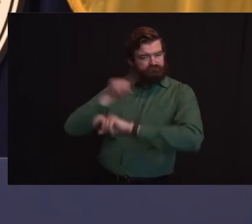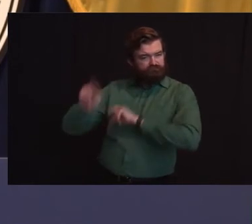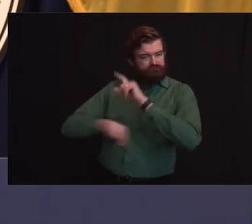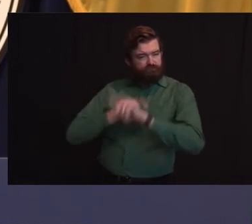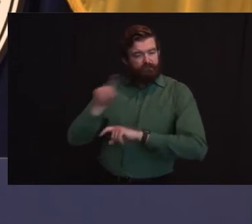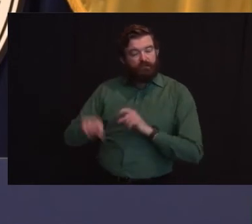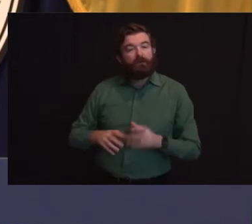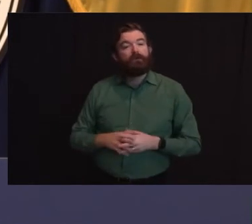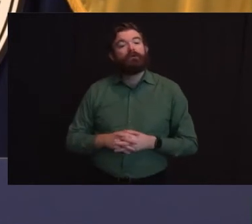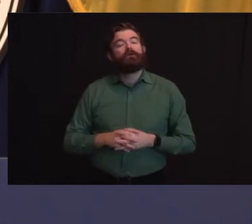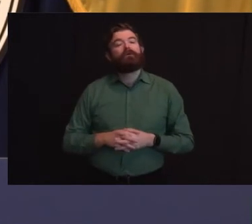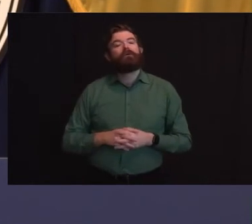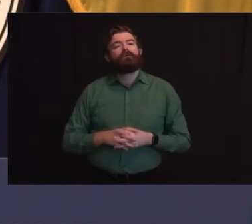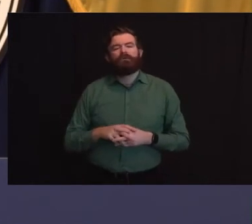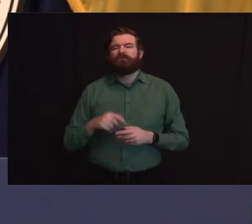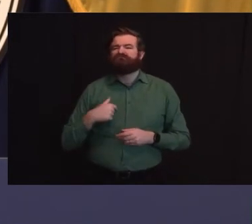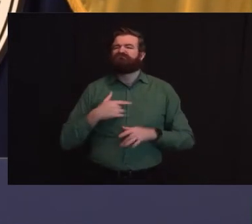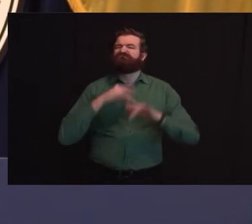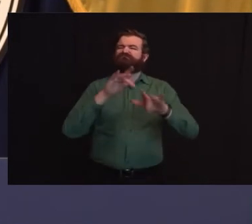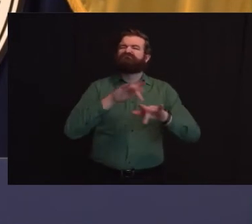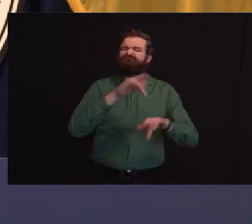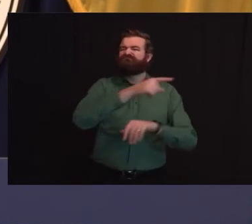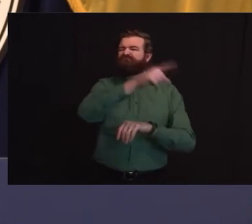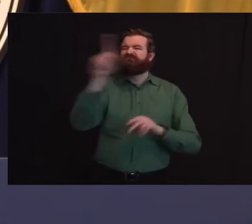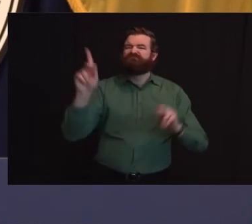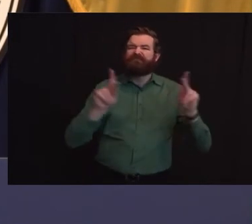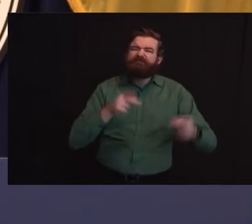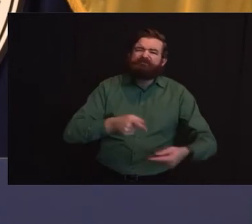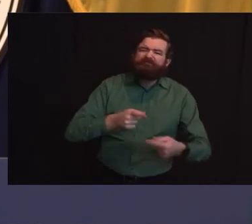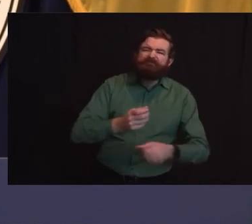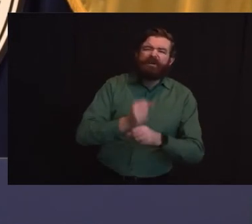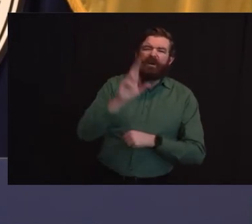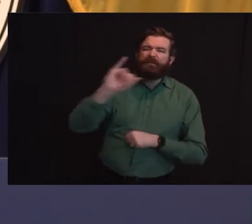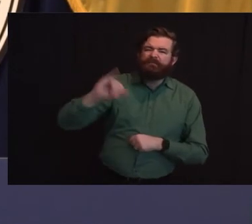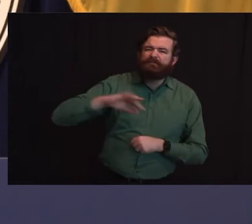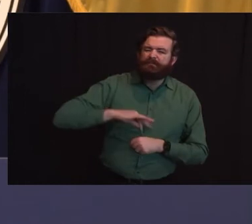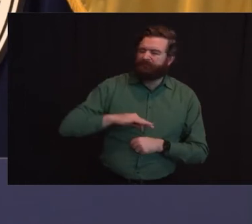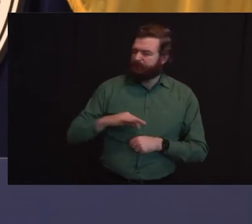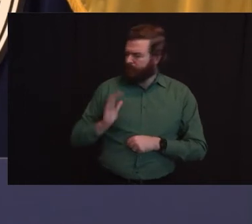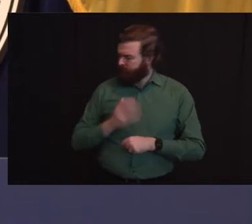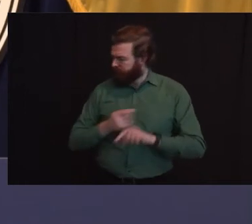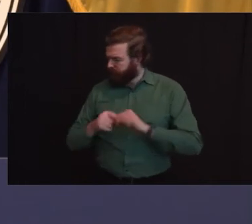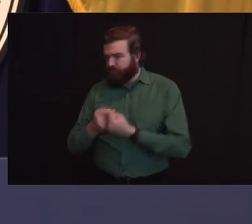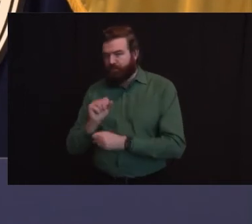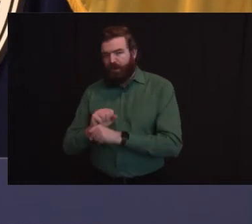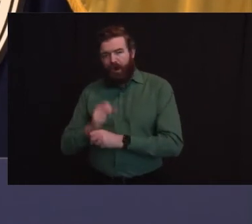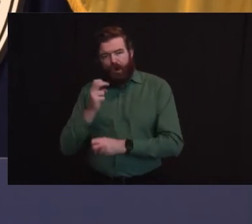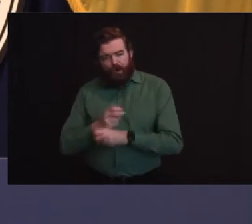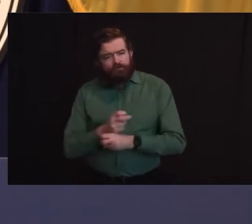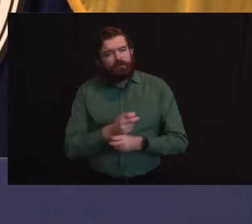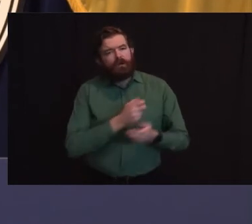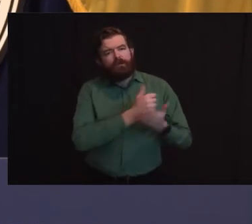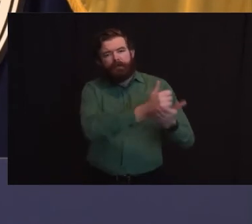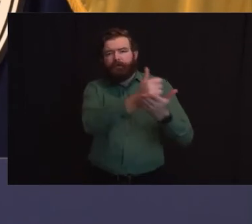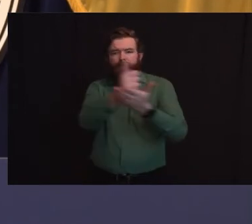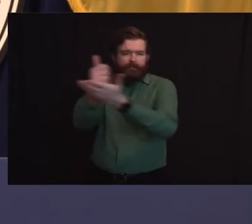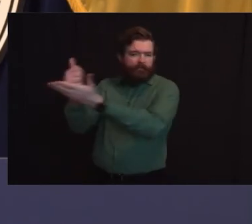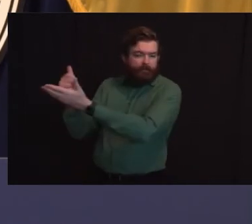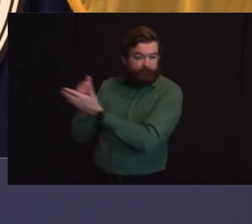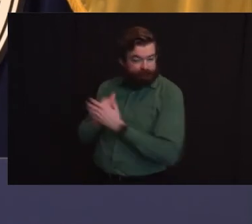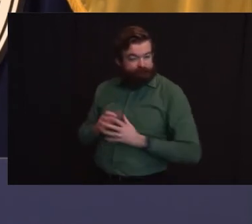you. I know our team will work as hard as they can to get you what is rightfully yours. God bless you and hang in there. Do you have anything,